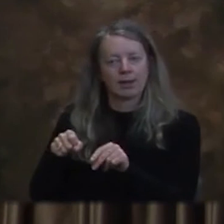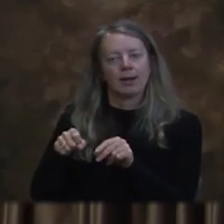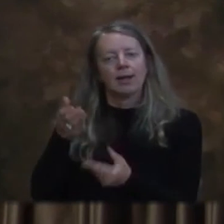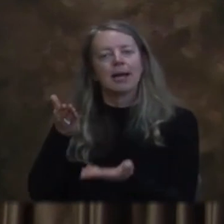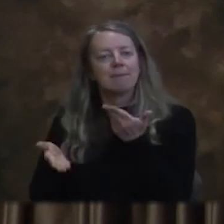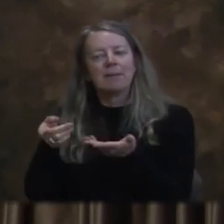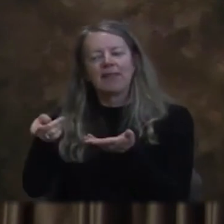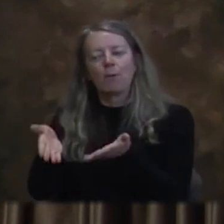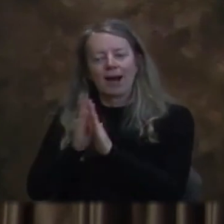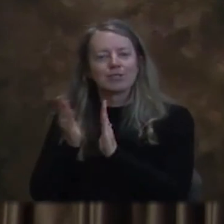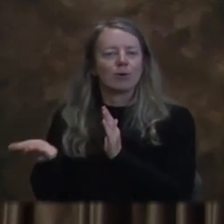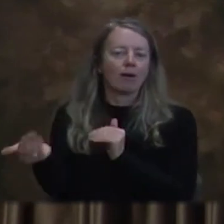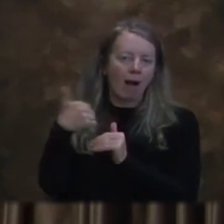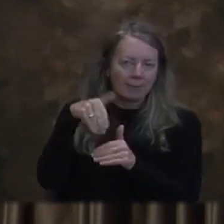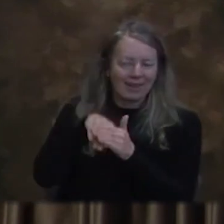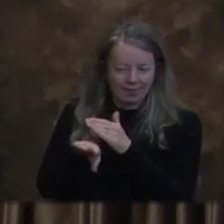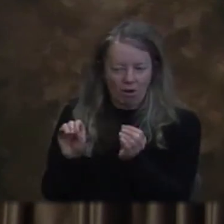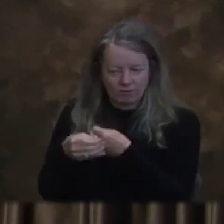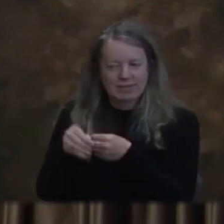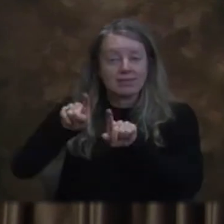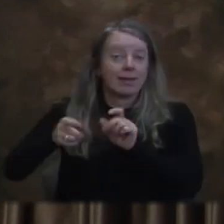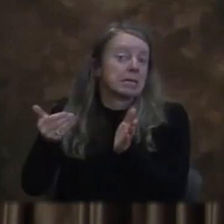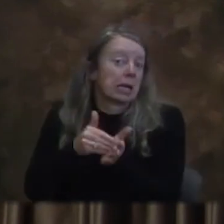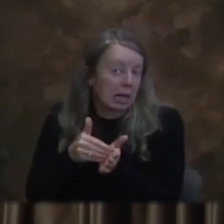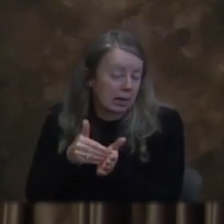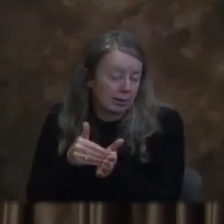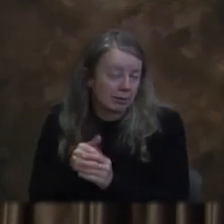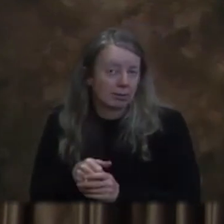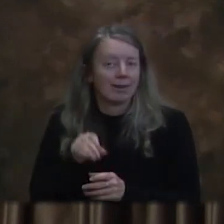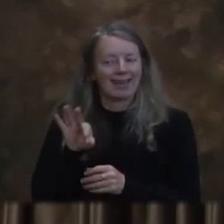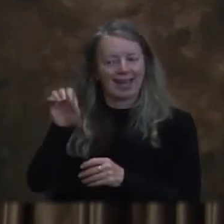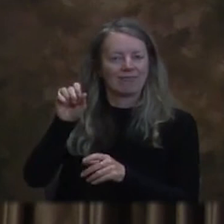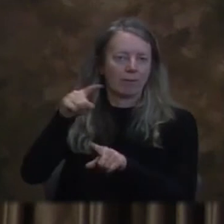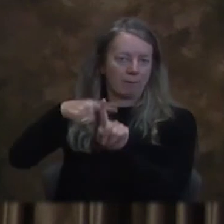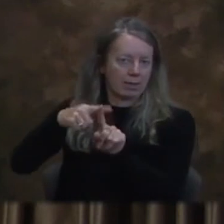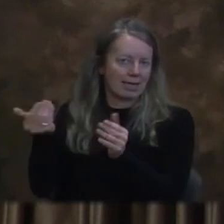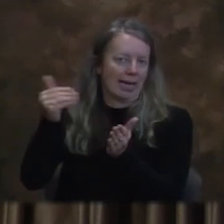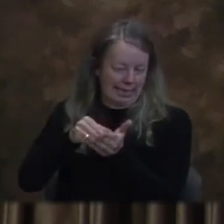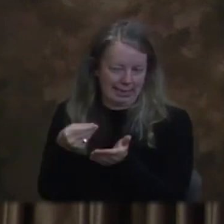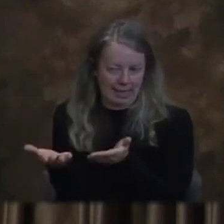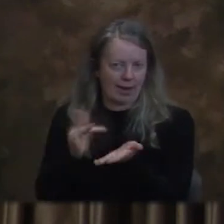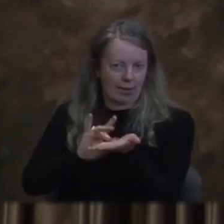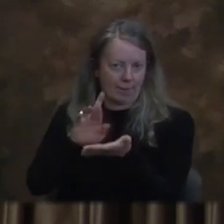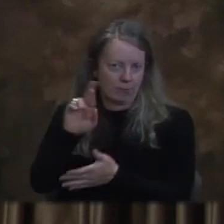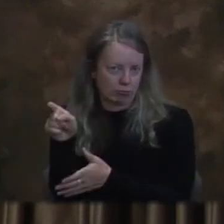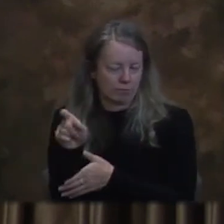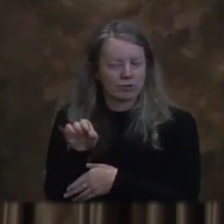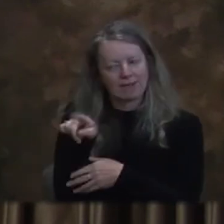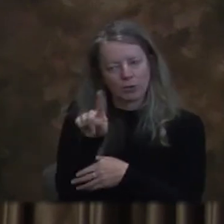do an assessment and we'll retest. And then from there, they'll issue the prescription if you are